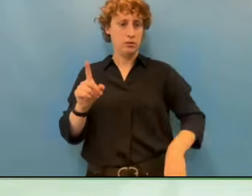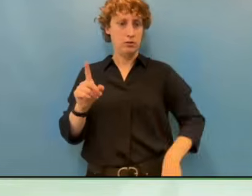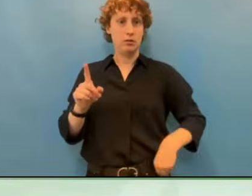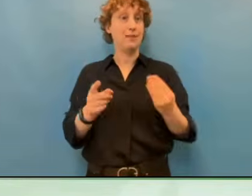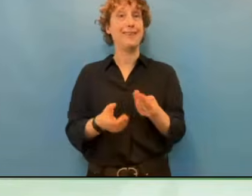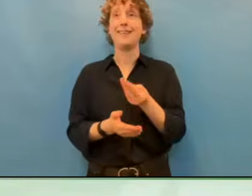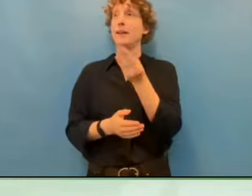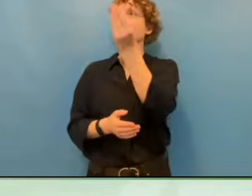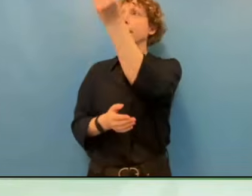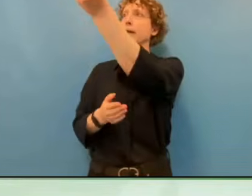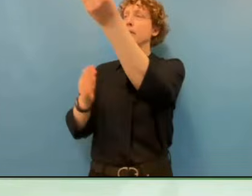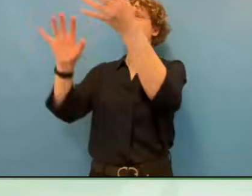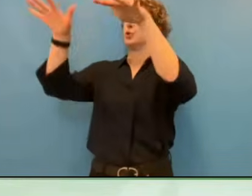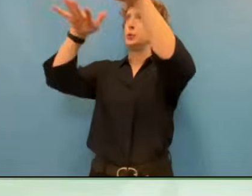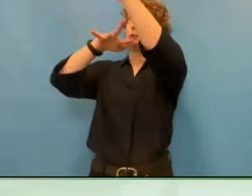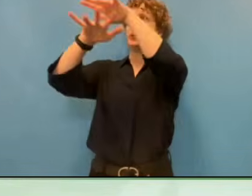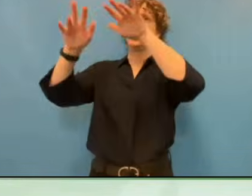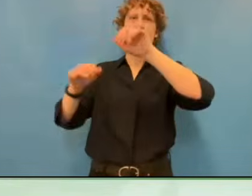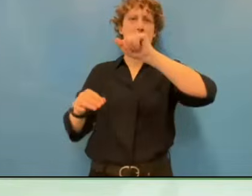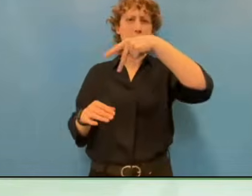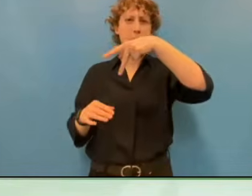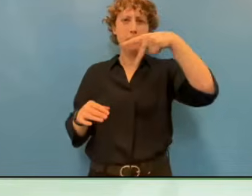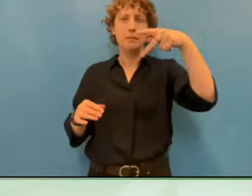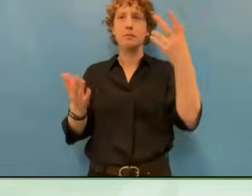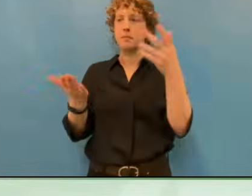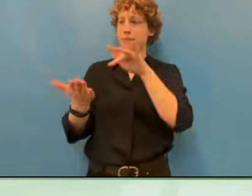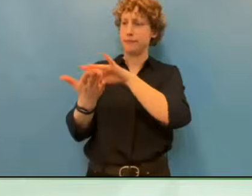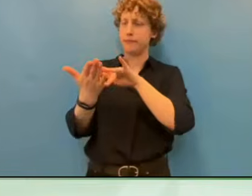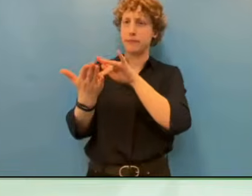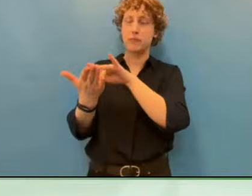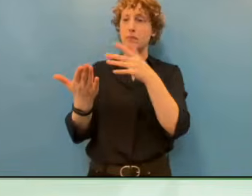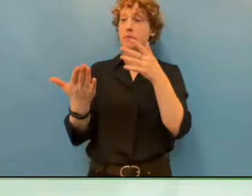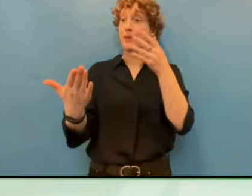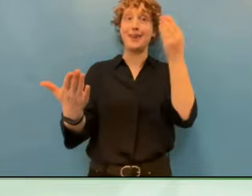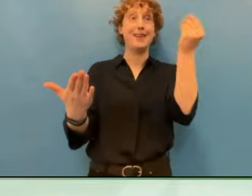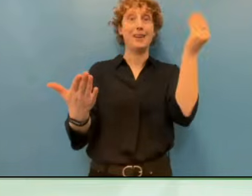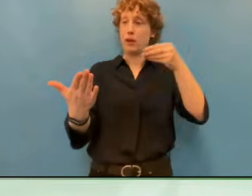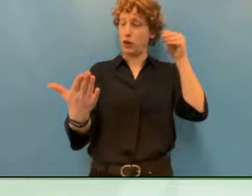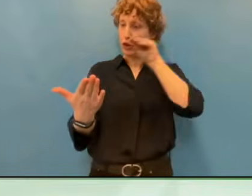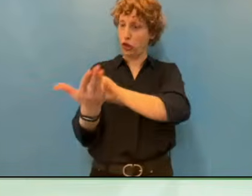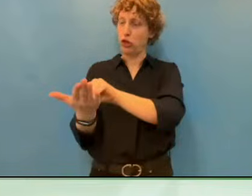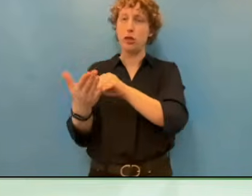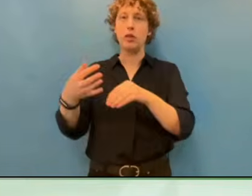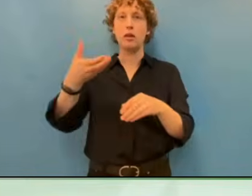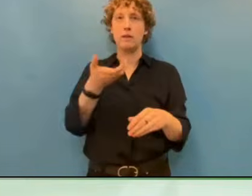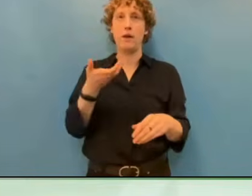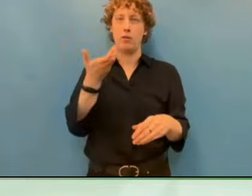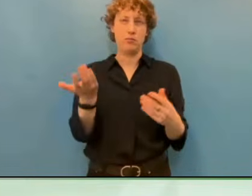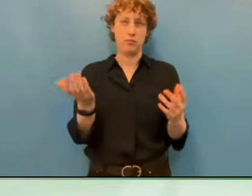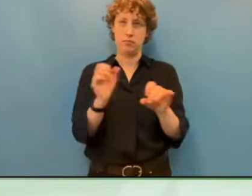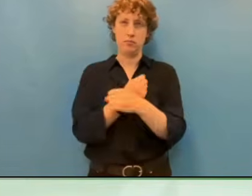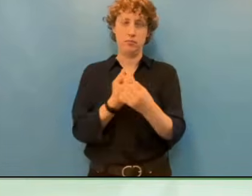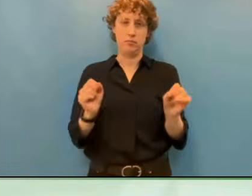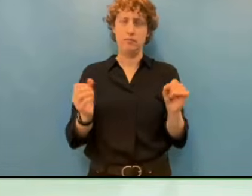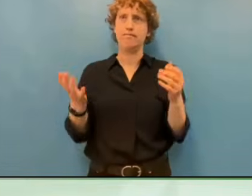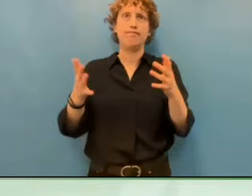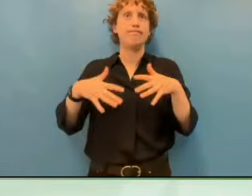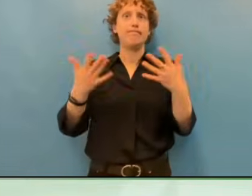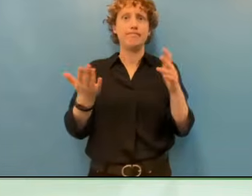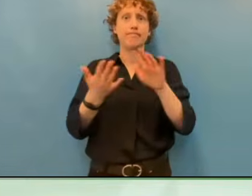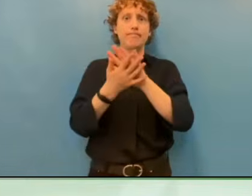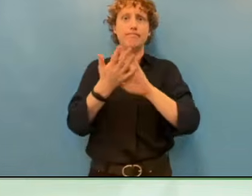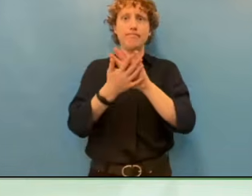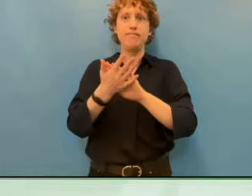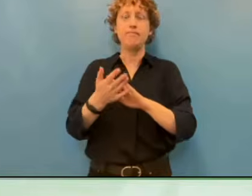an in-app payment, or you cannot give your banknote to an Amazon purchase. There we need certain certainty from